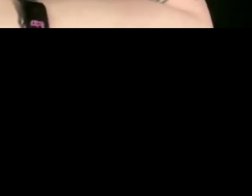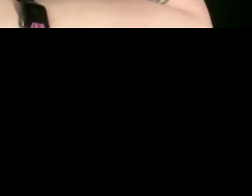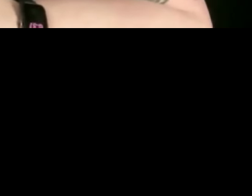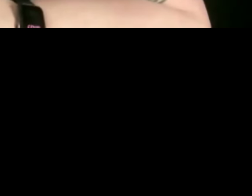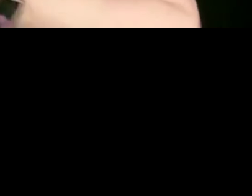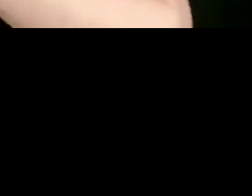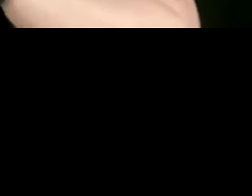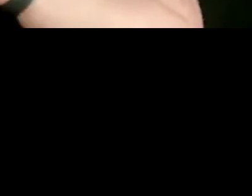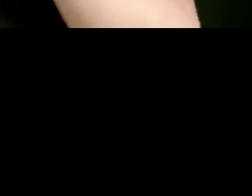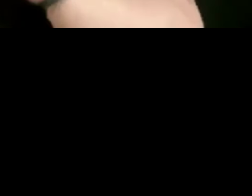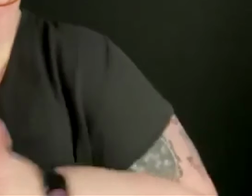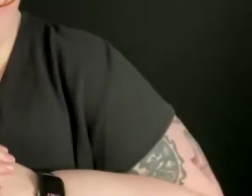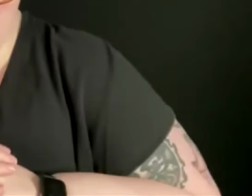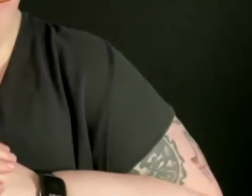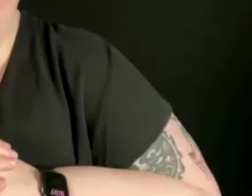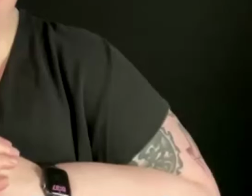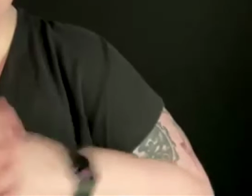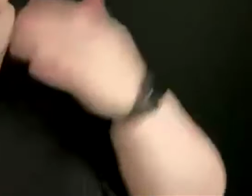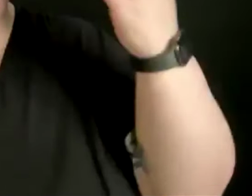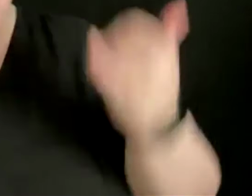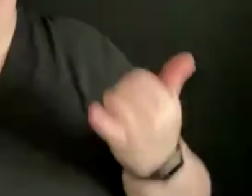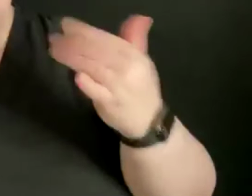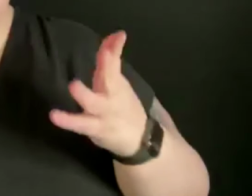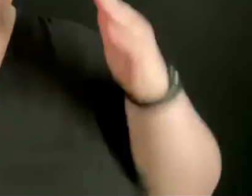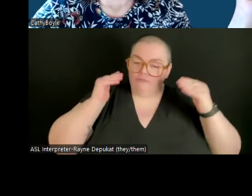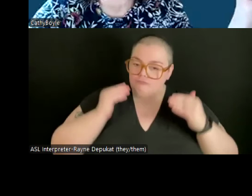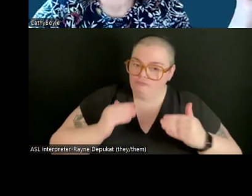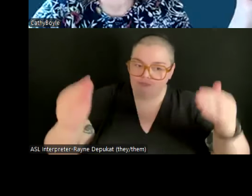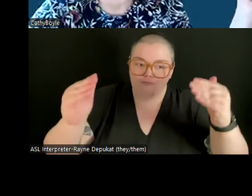And so without further ado,